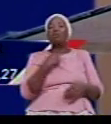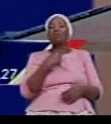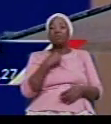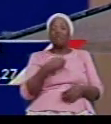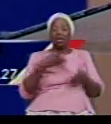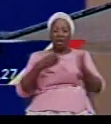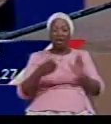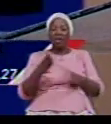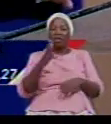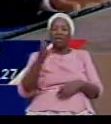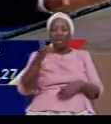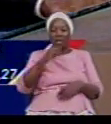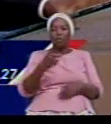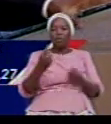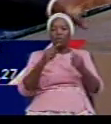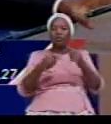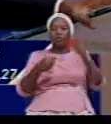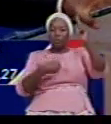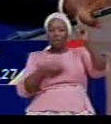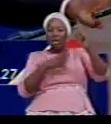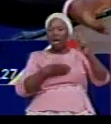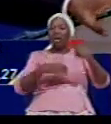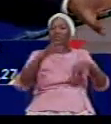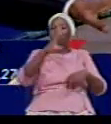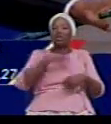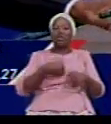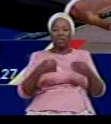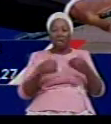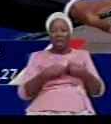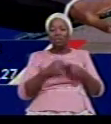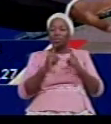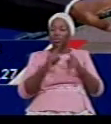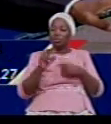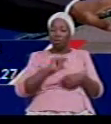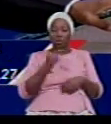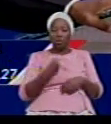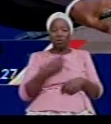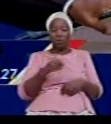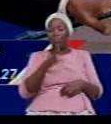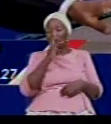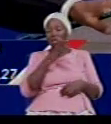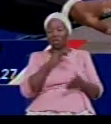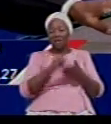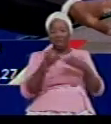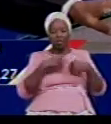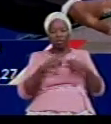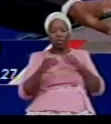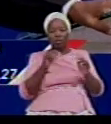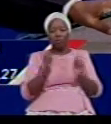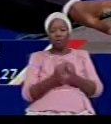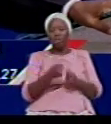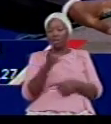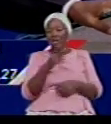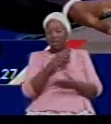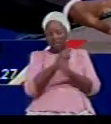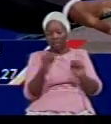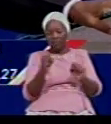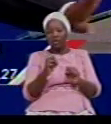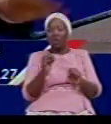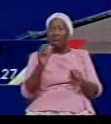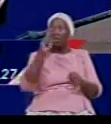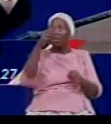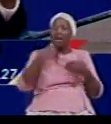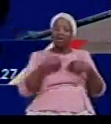unto me and drink. He has spoken to us of water relating to salvation. He has spoken to us of water relating